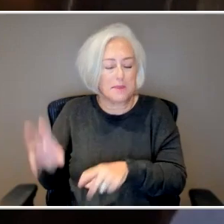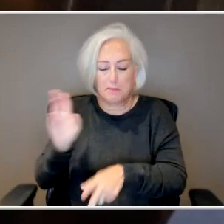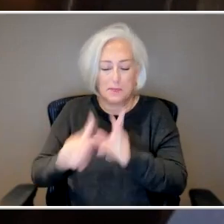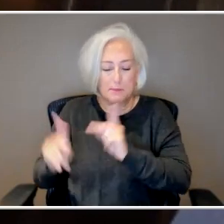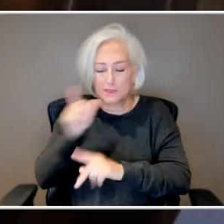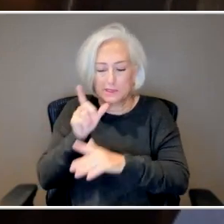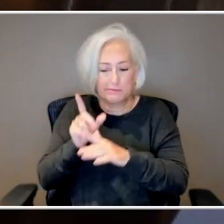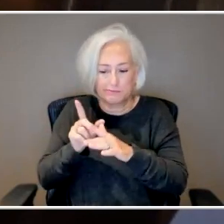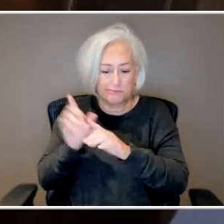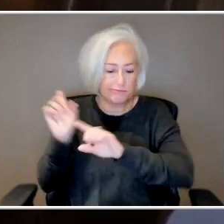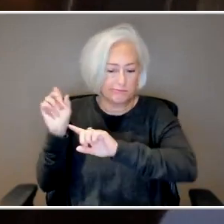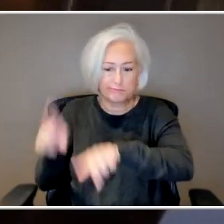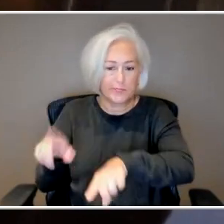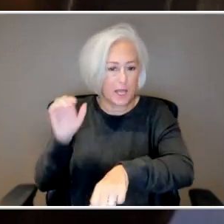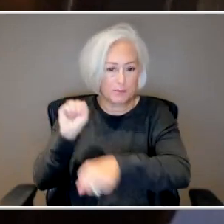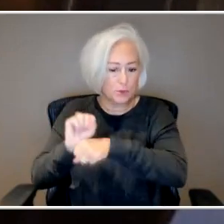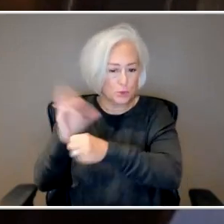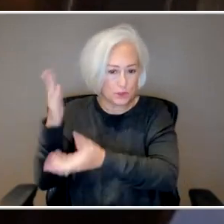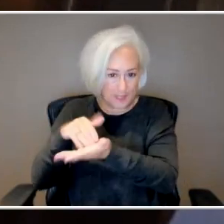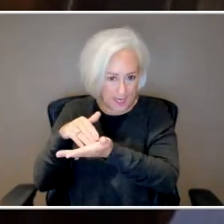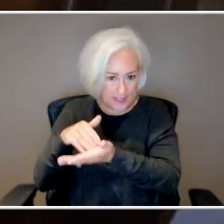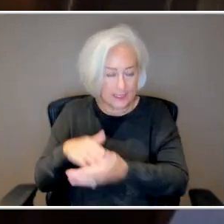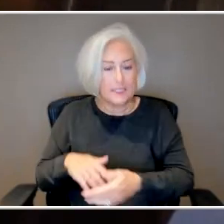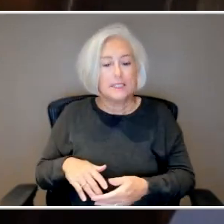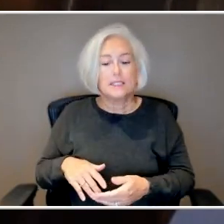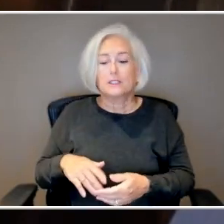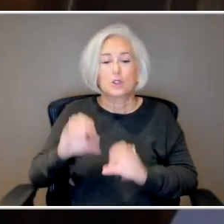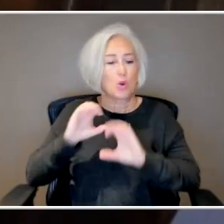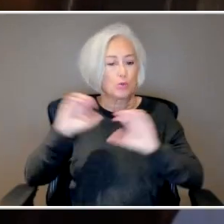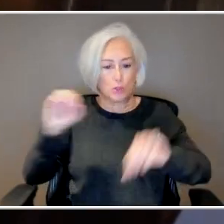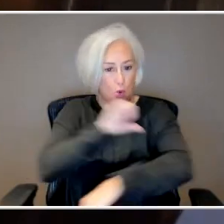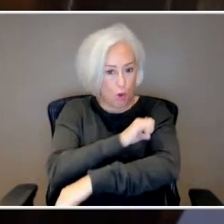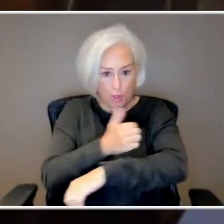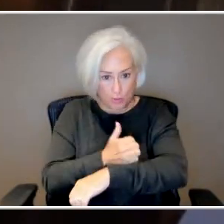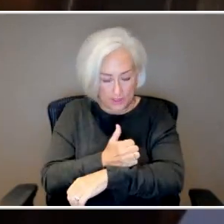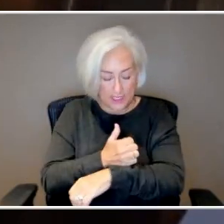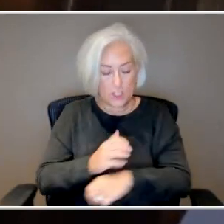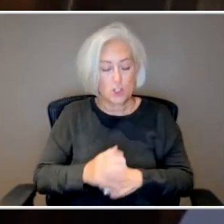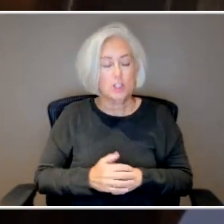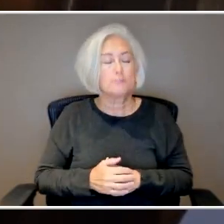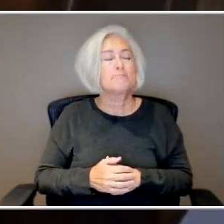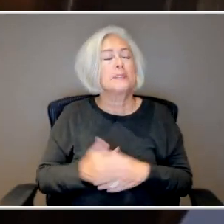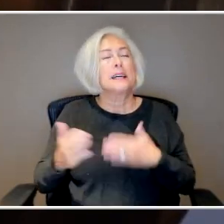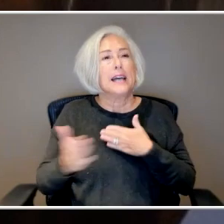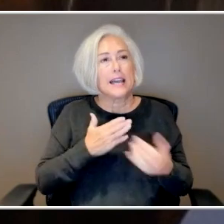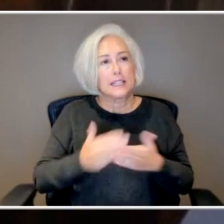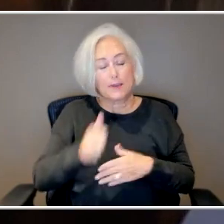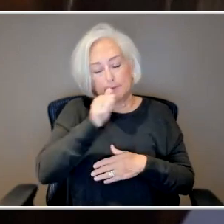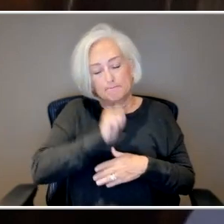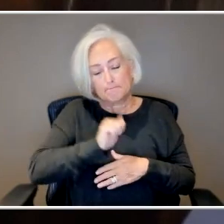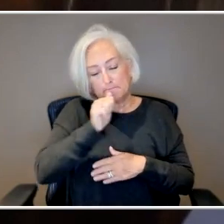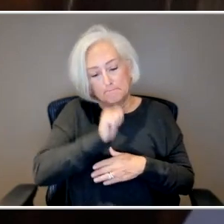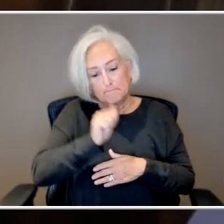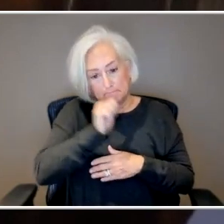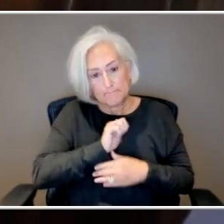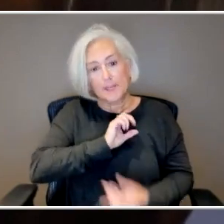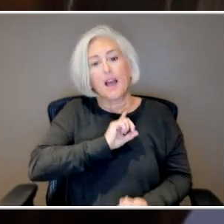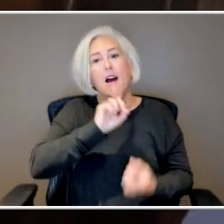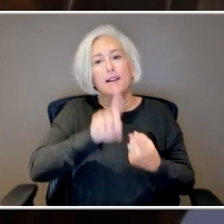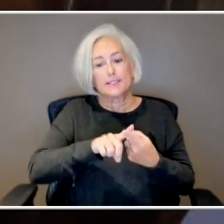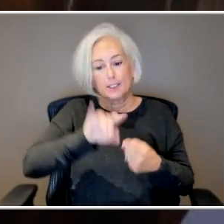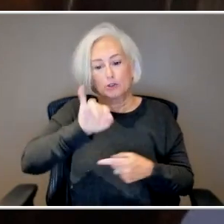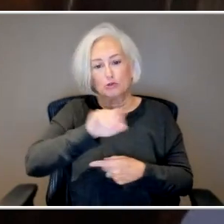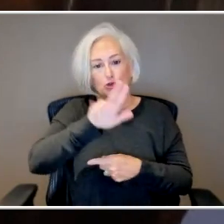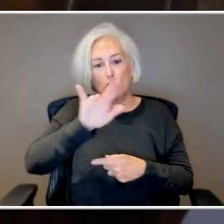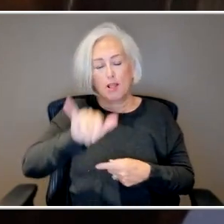that didn't get authorized. So I limped along, and then in July, I started to get really